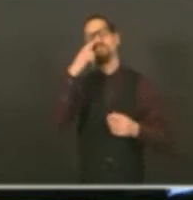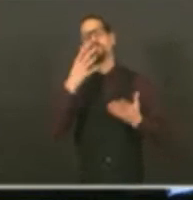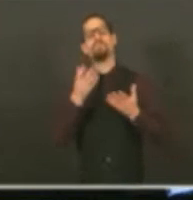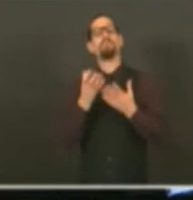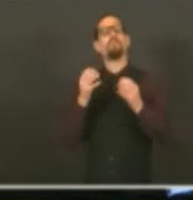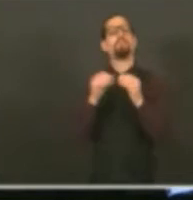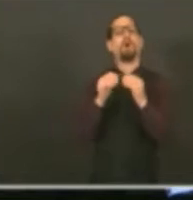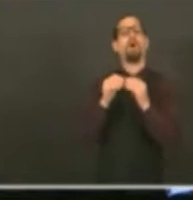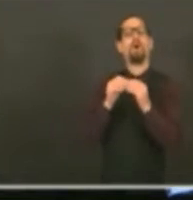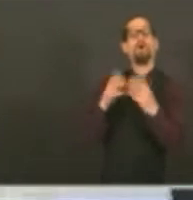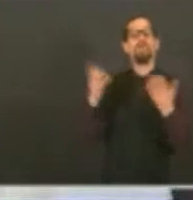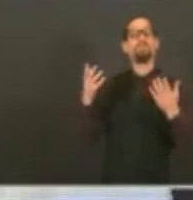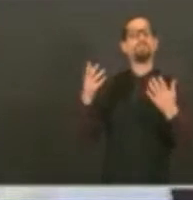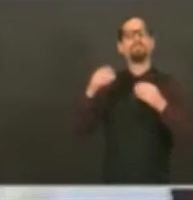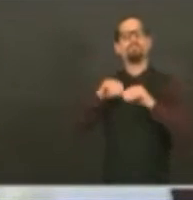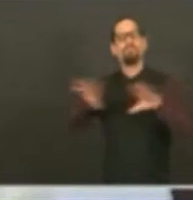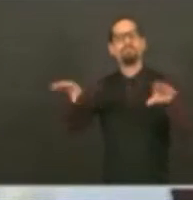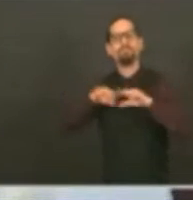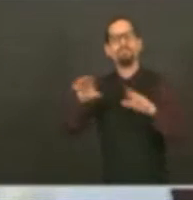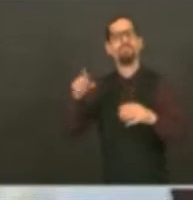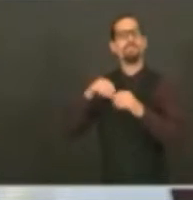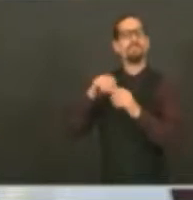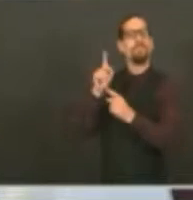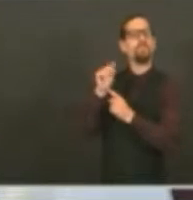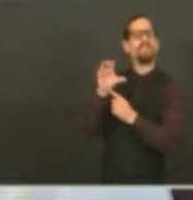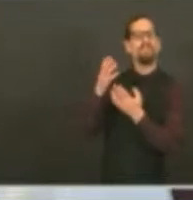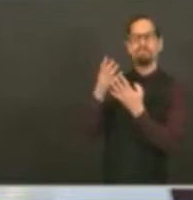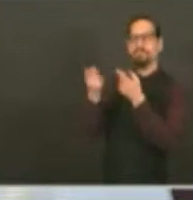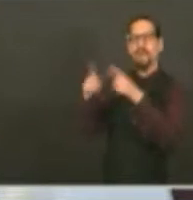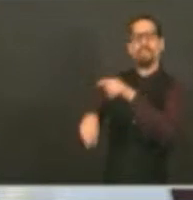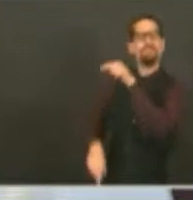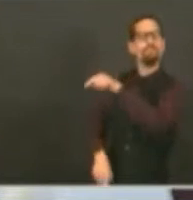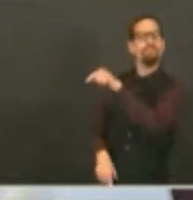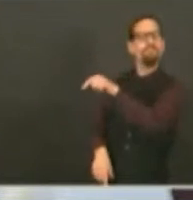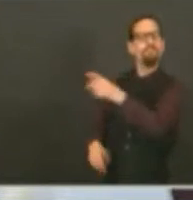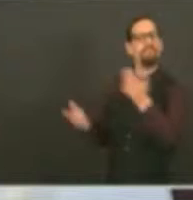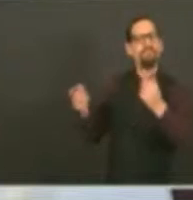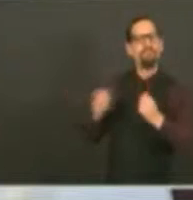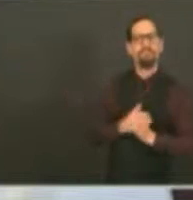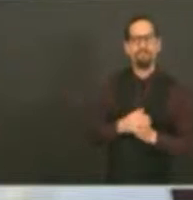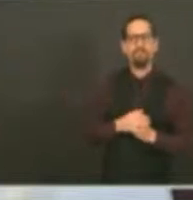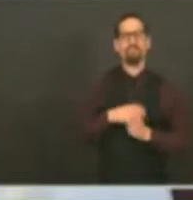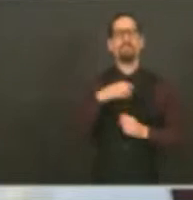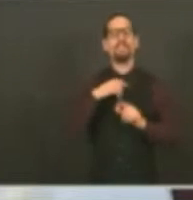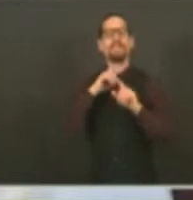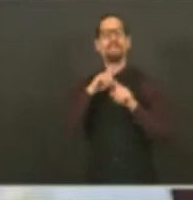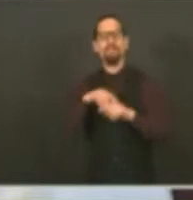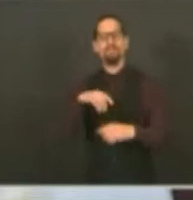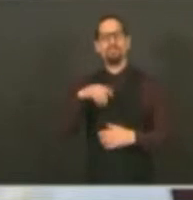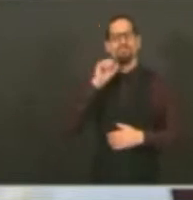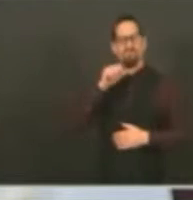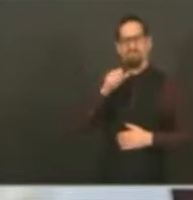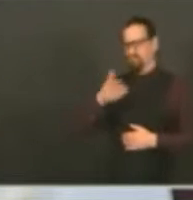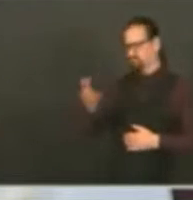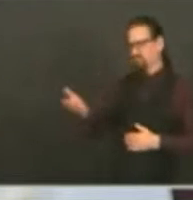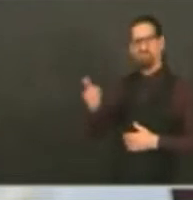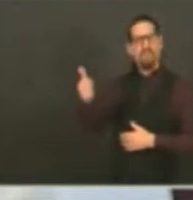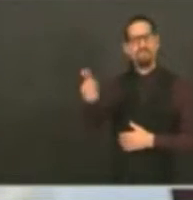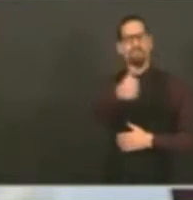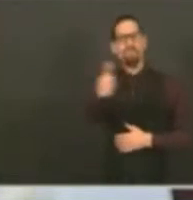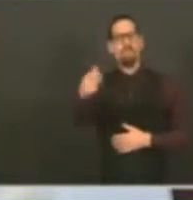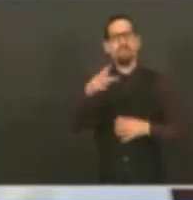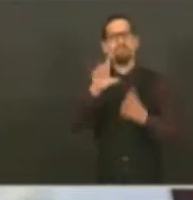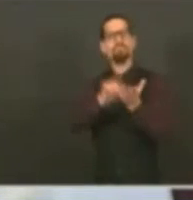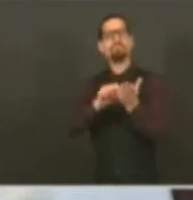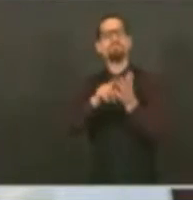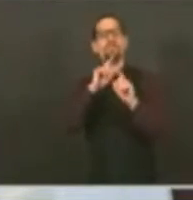You always also, as the press, have the opportunity to reach out to the Department of Health and the Department of Corrections. We can